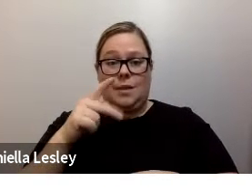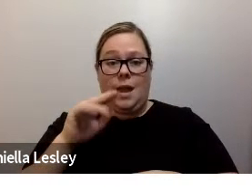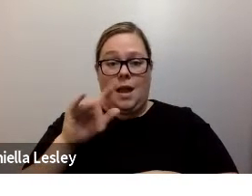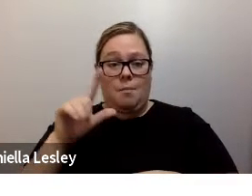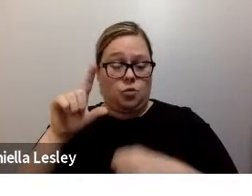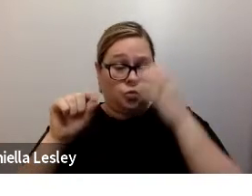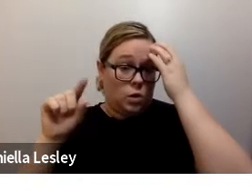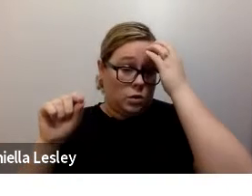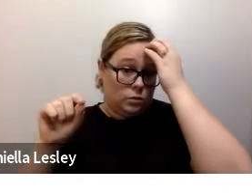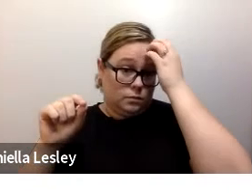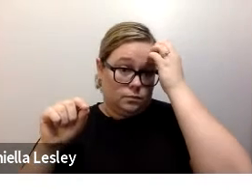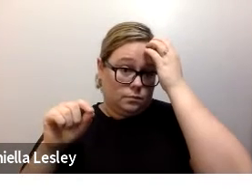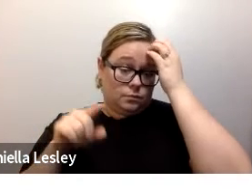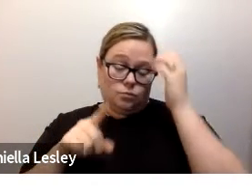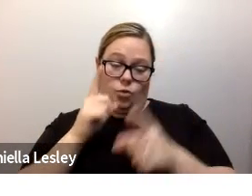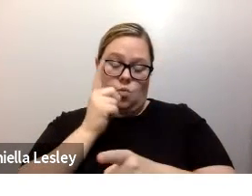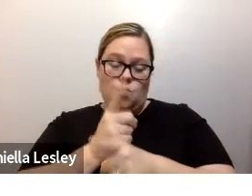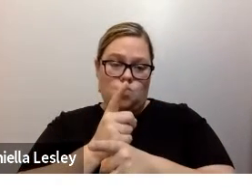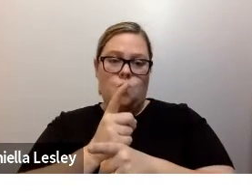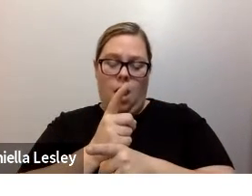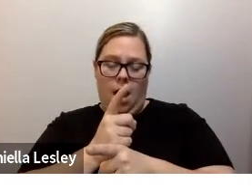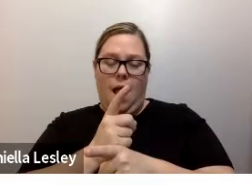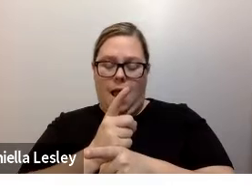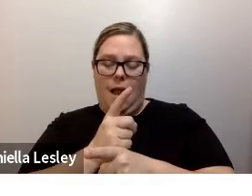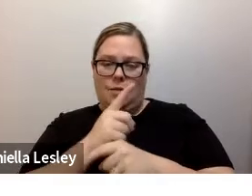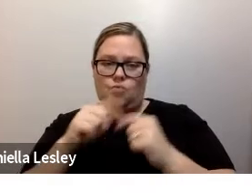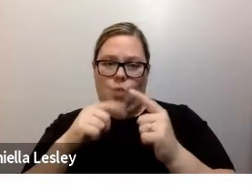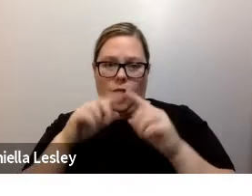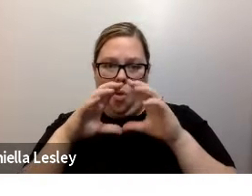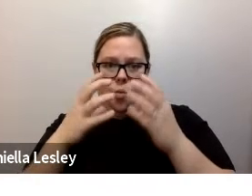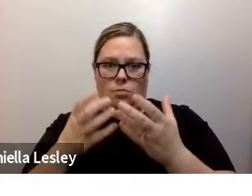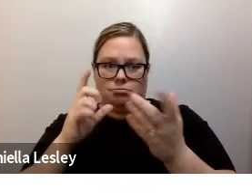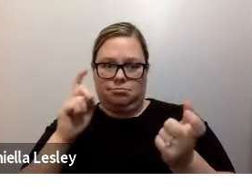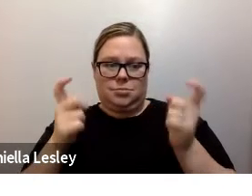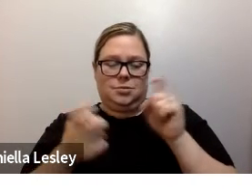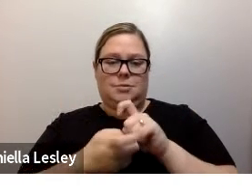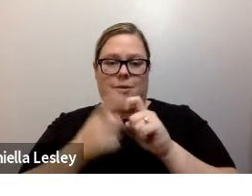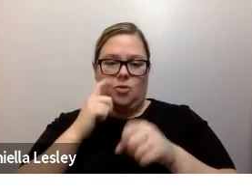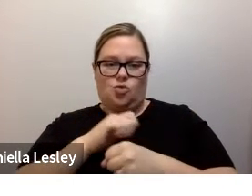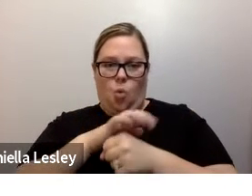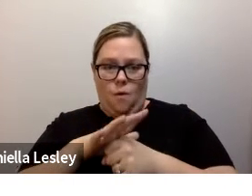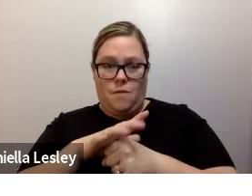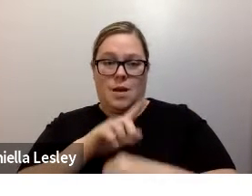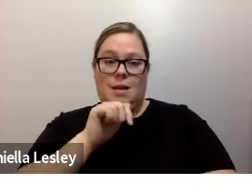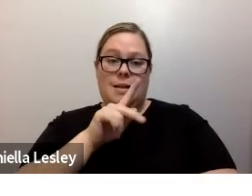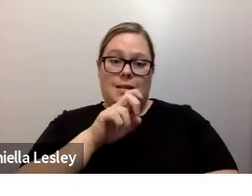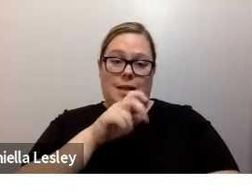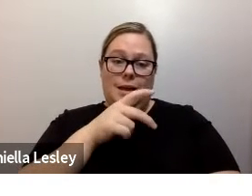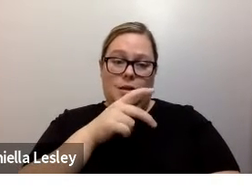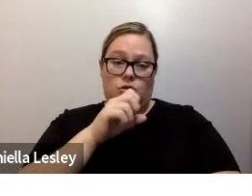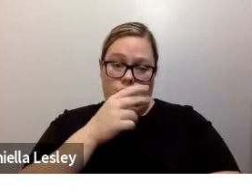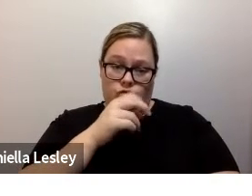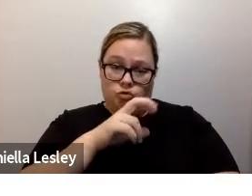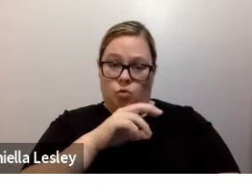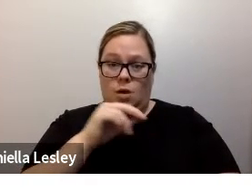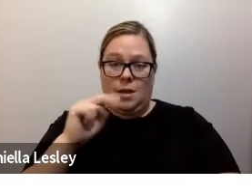2020, this was right when the world was shifting due to the COVID-19 pandemic, NCPAD and Lakeshore released a survey to explore